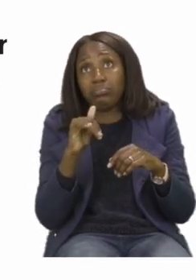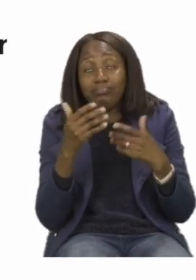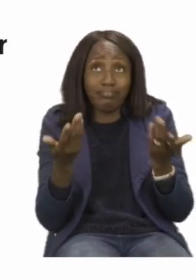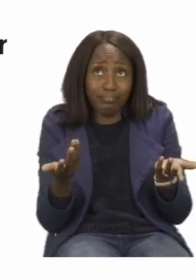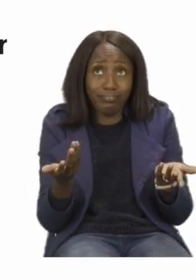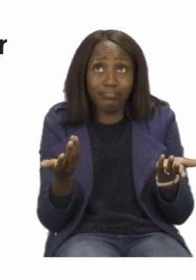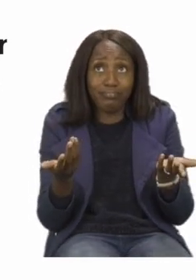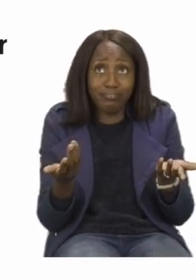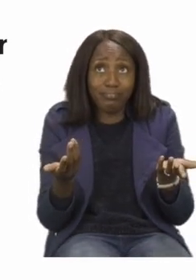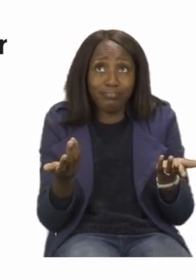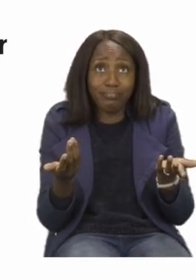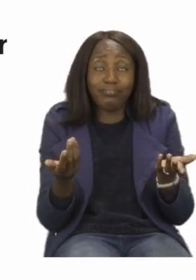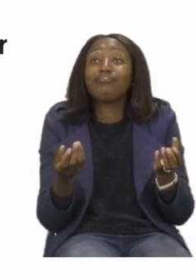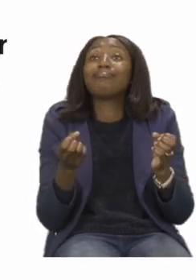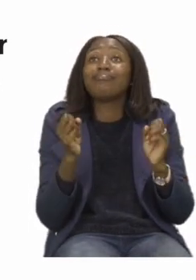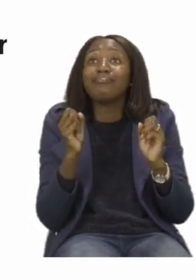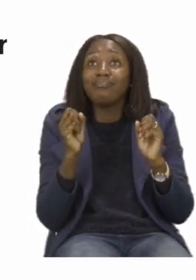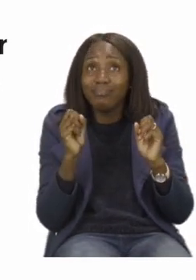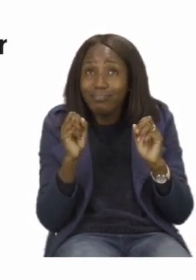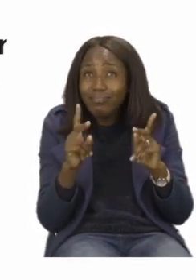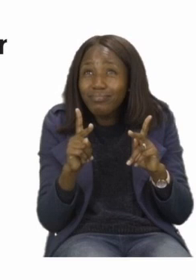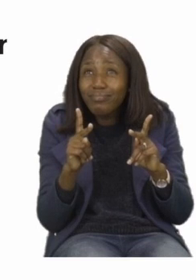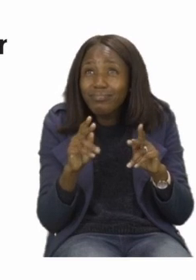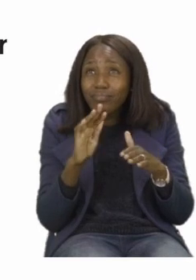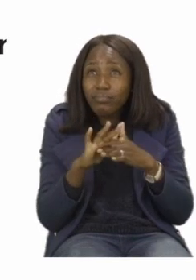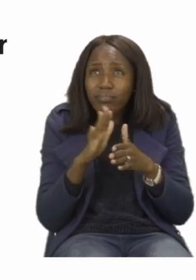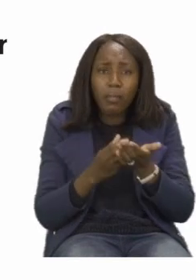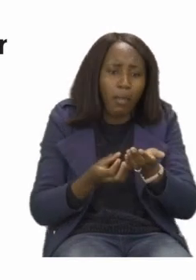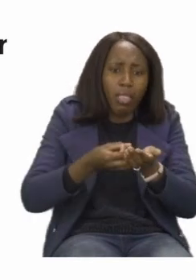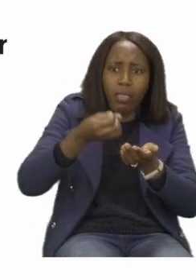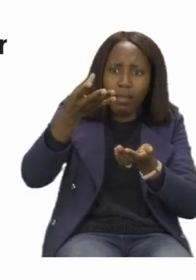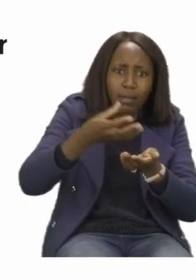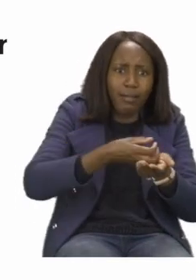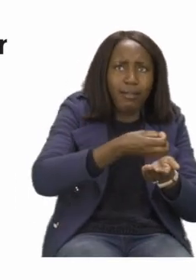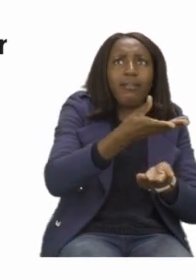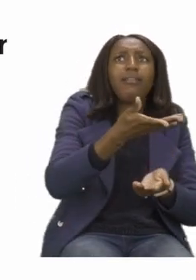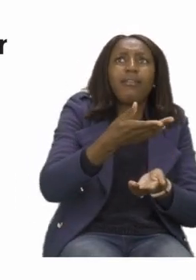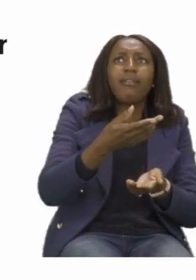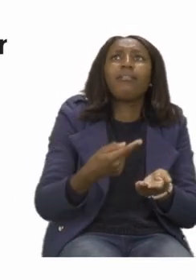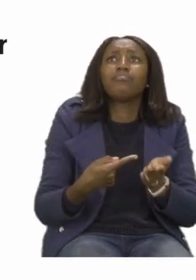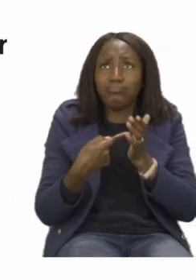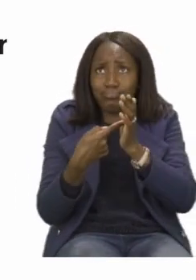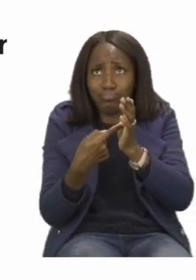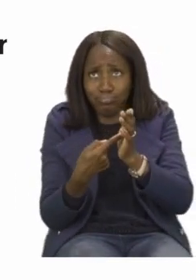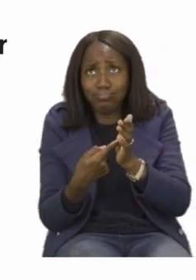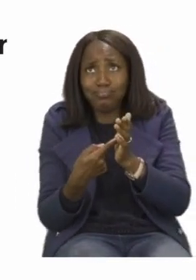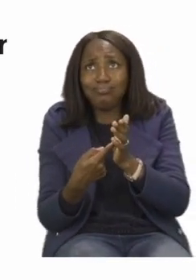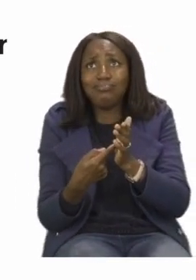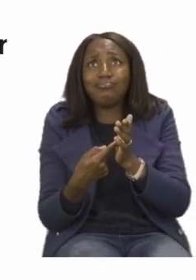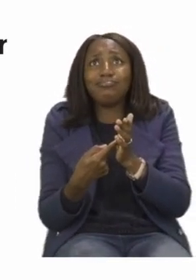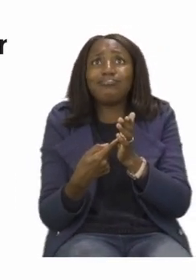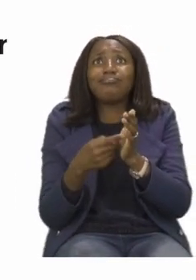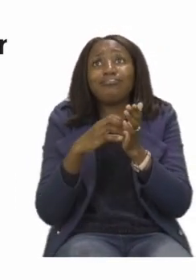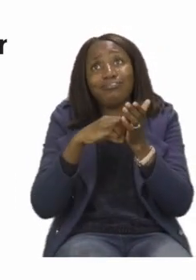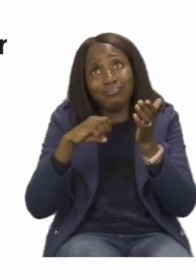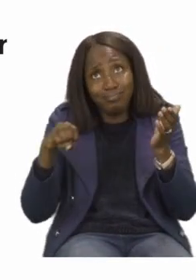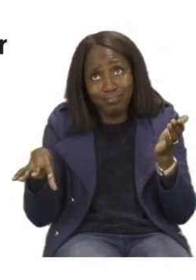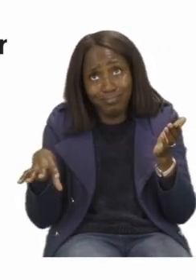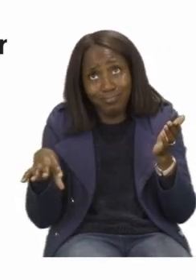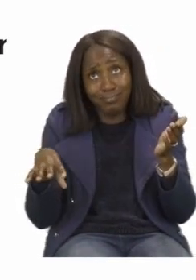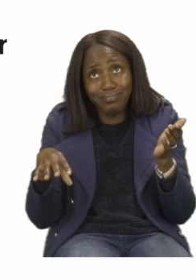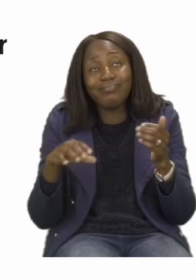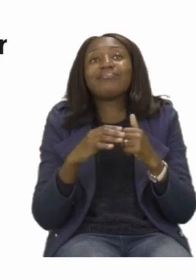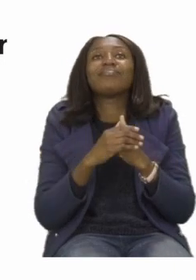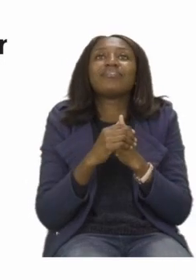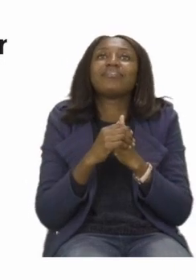Well, since we have been told that he gives away marbles, and then we are being asked how much he has